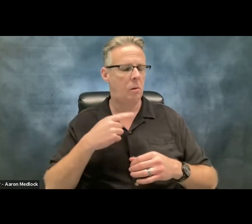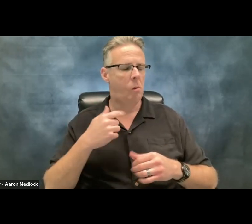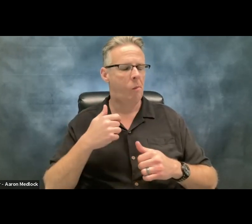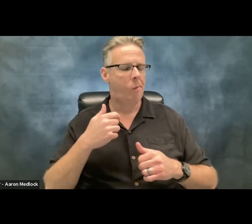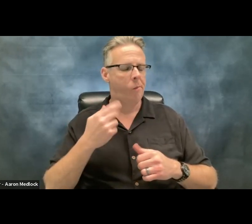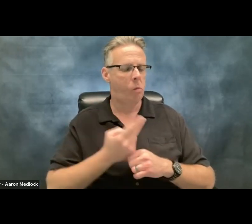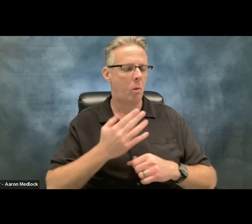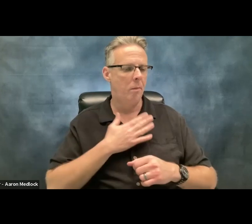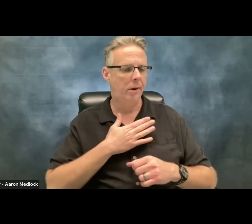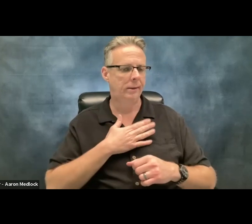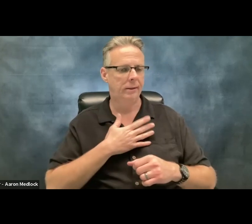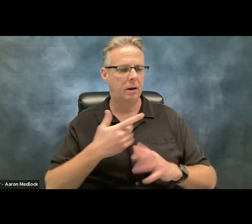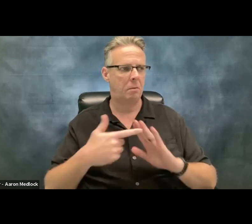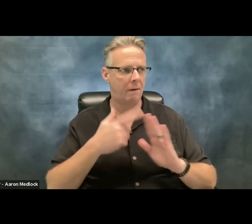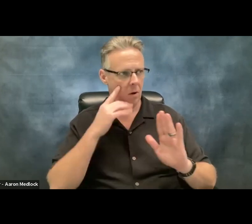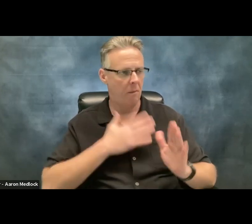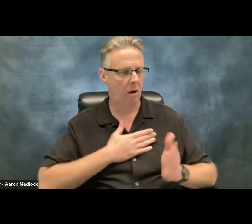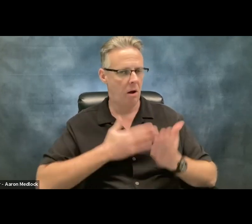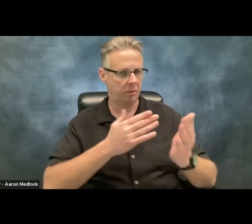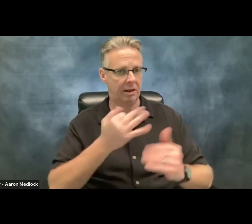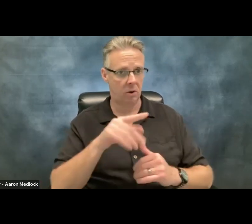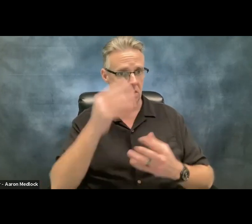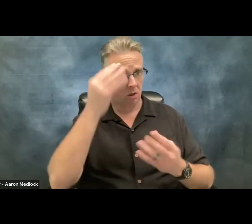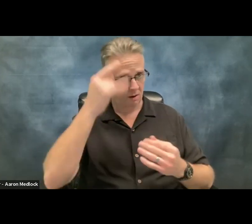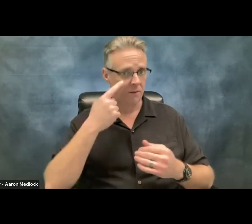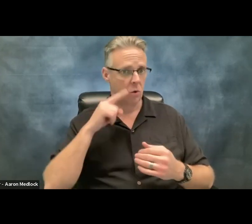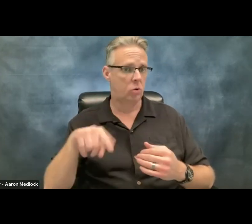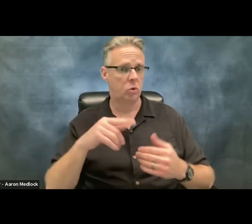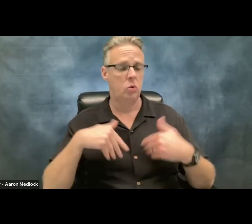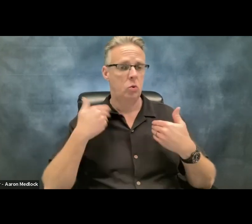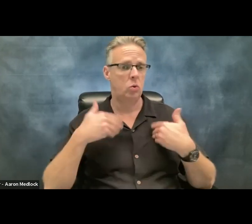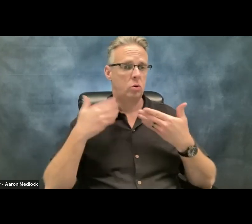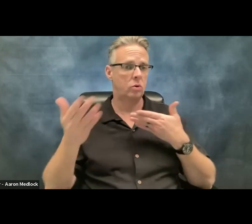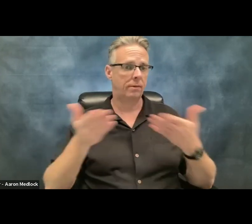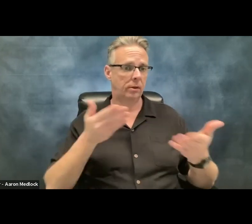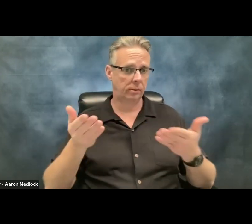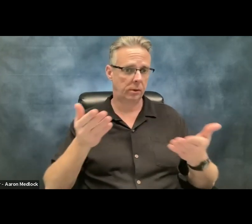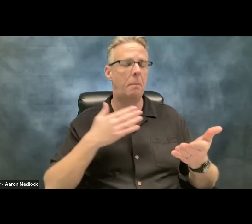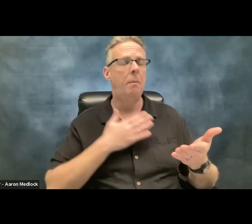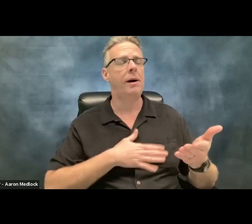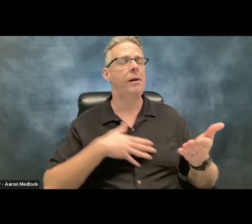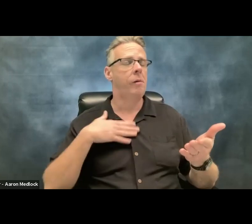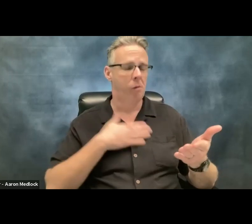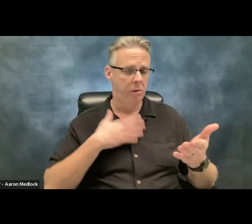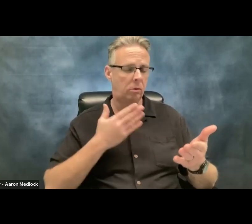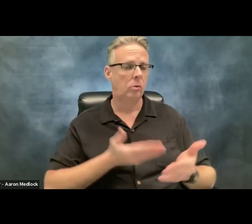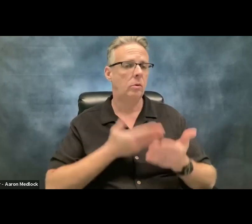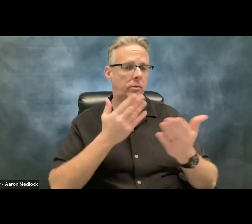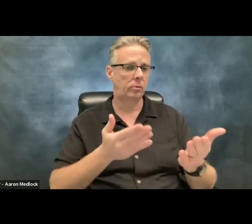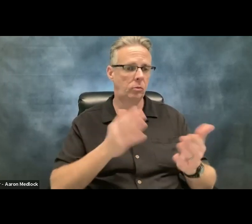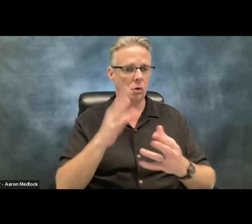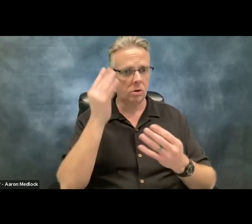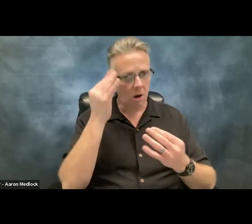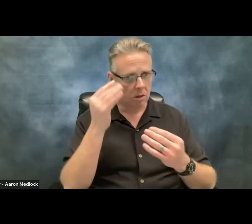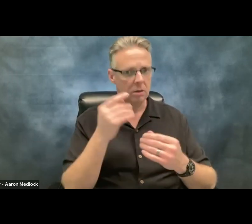of offering here, but if you have thoughts about youth services, please also offer your